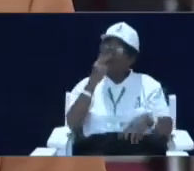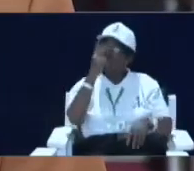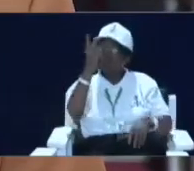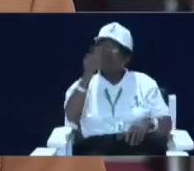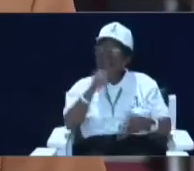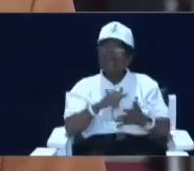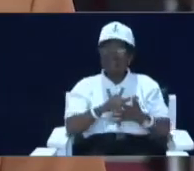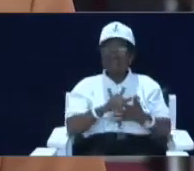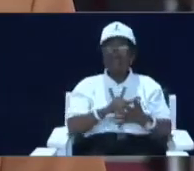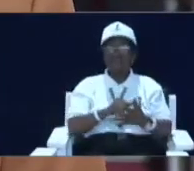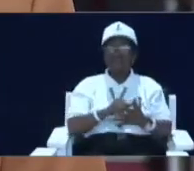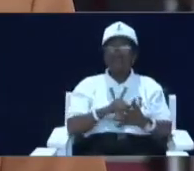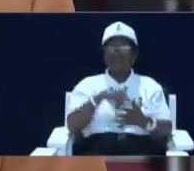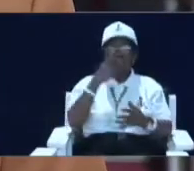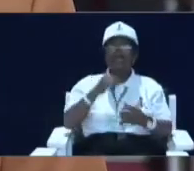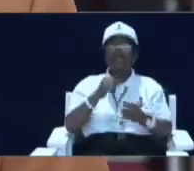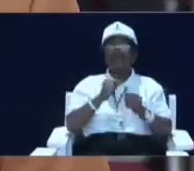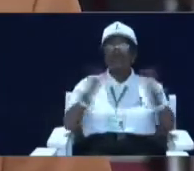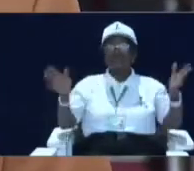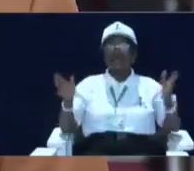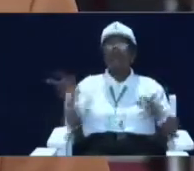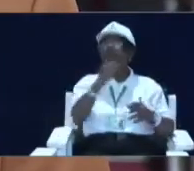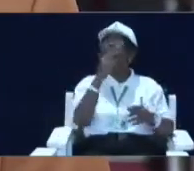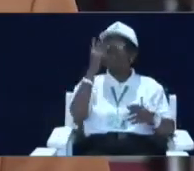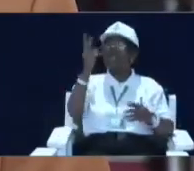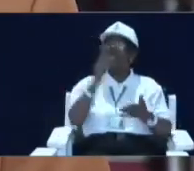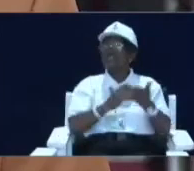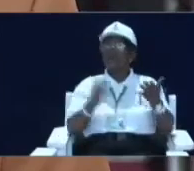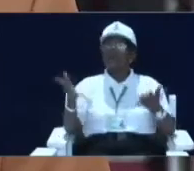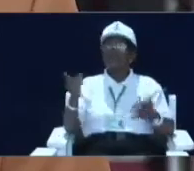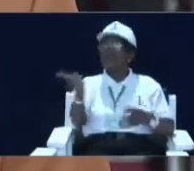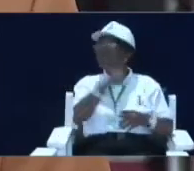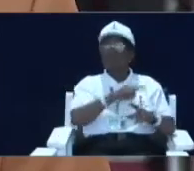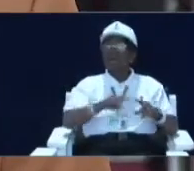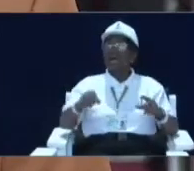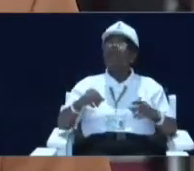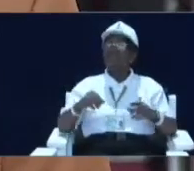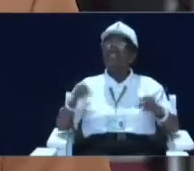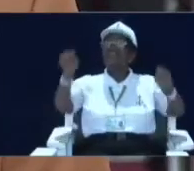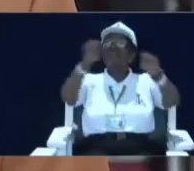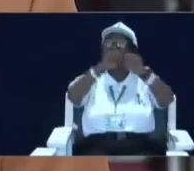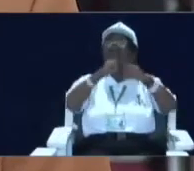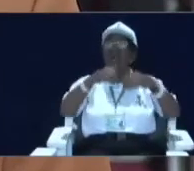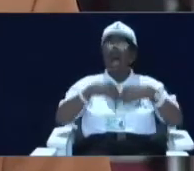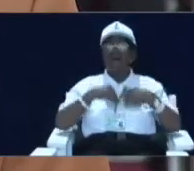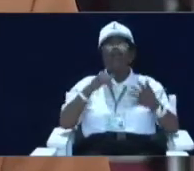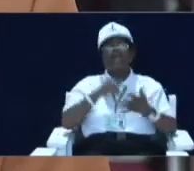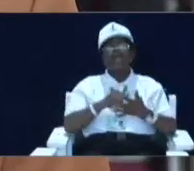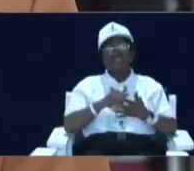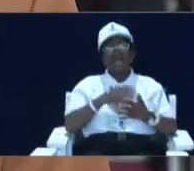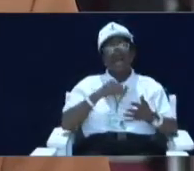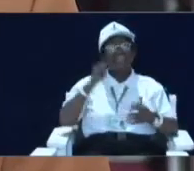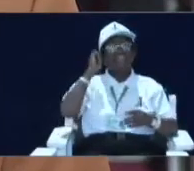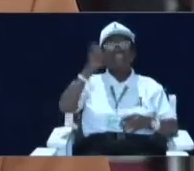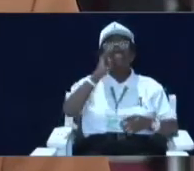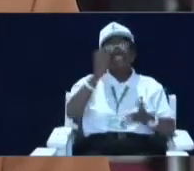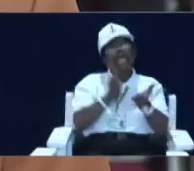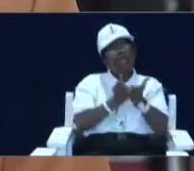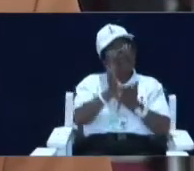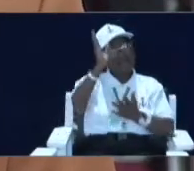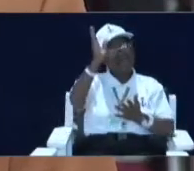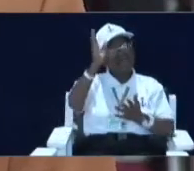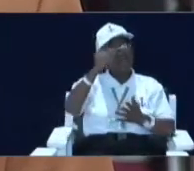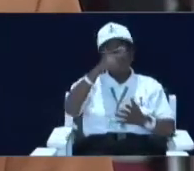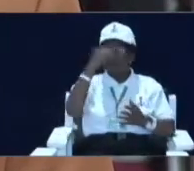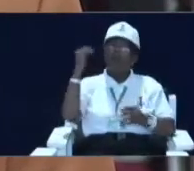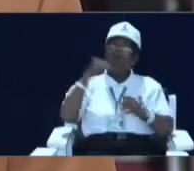without you seeing something, you can't even have it. And he's right. Because